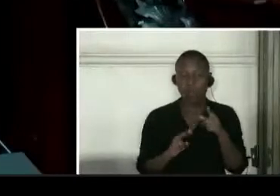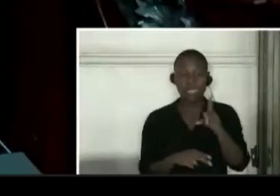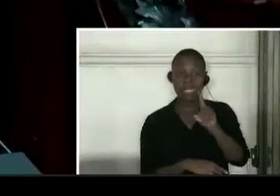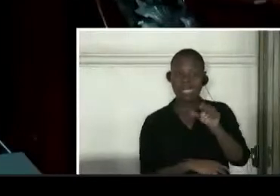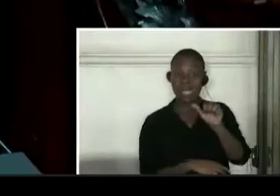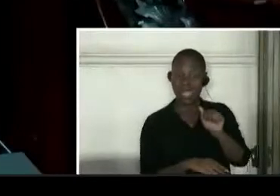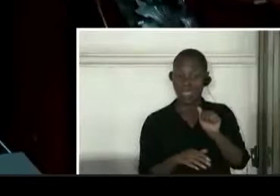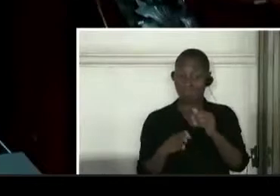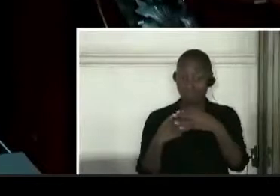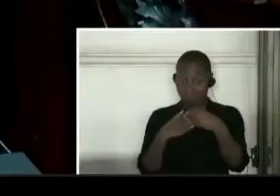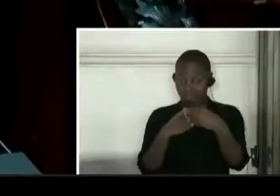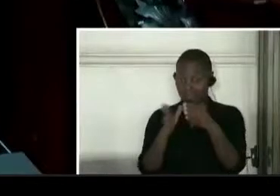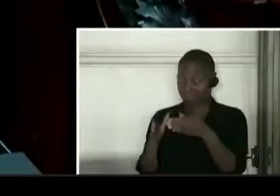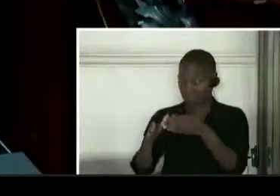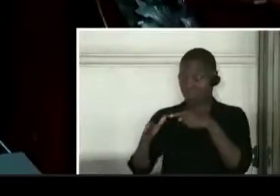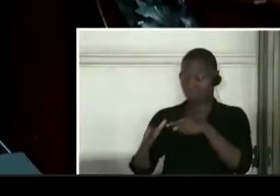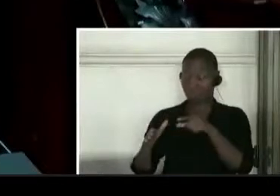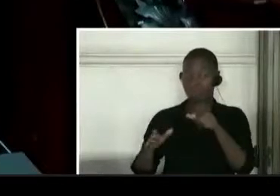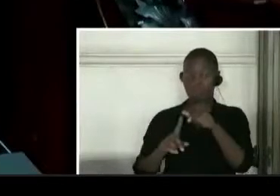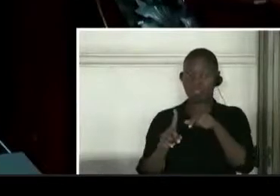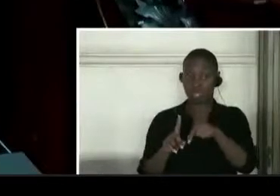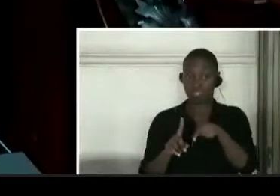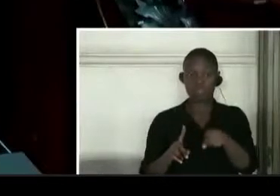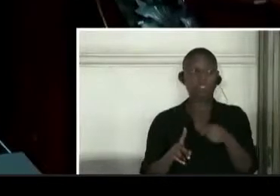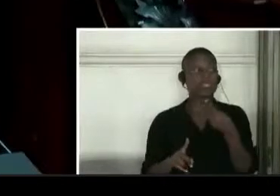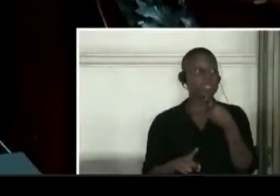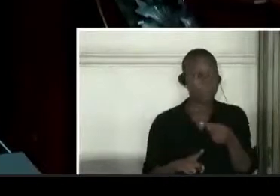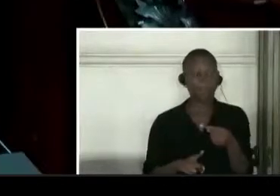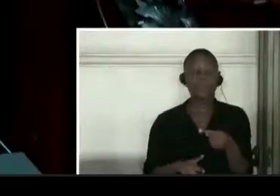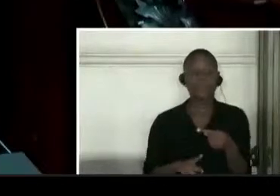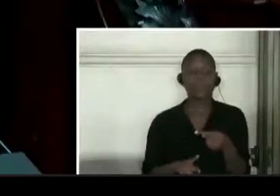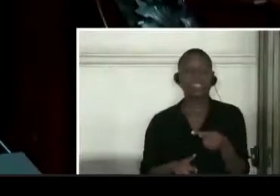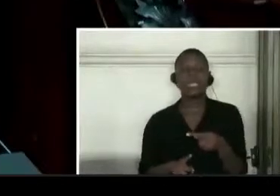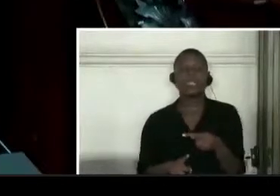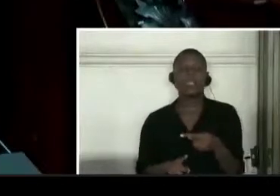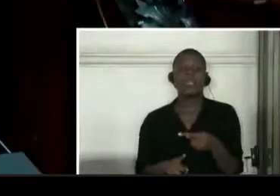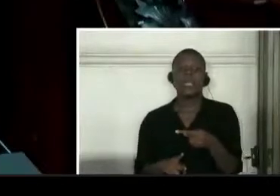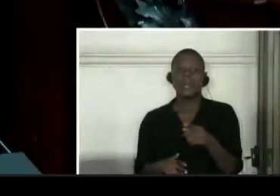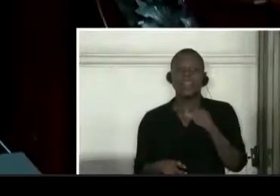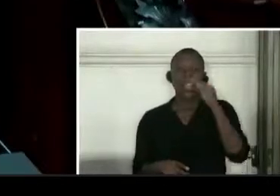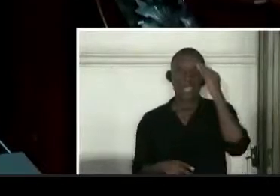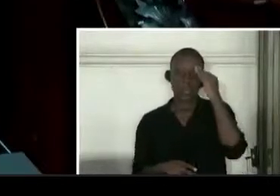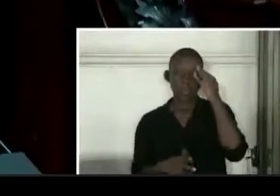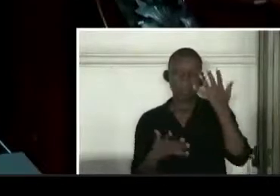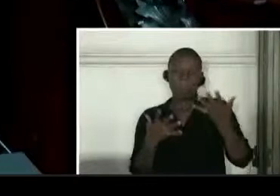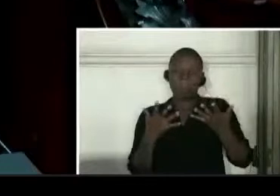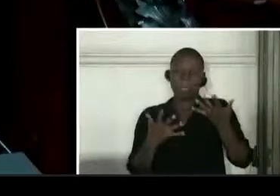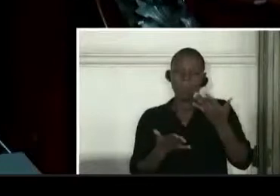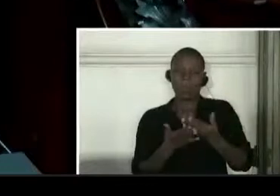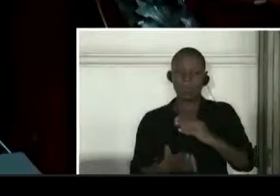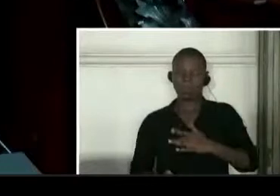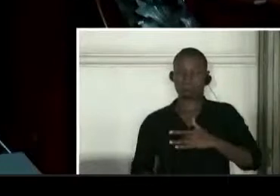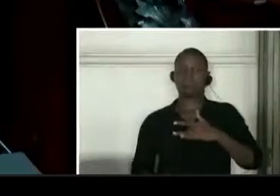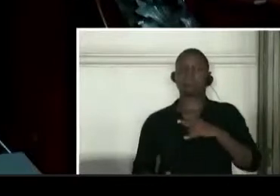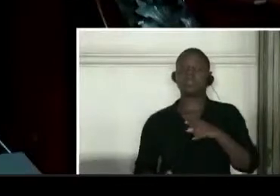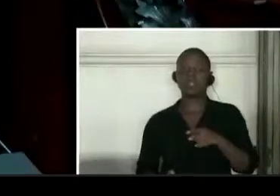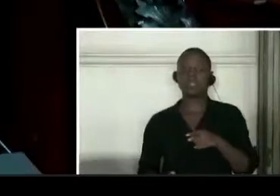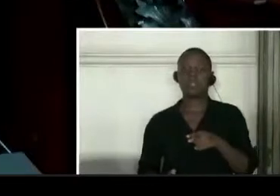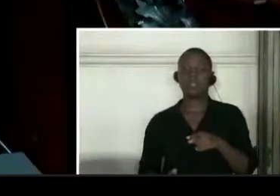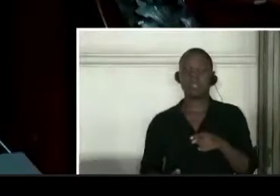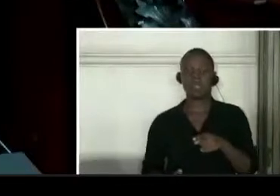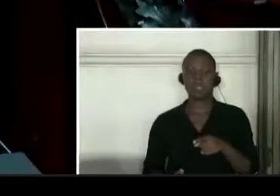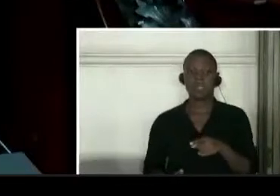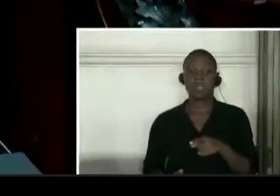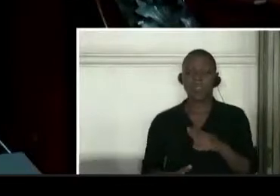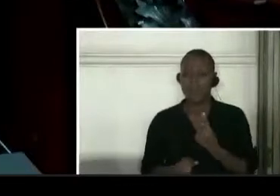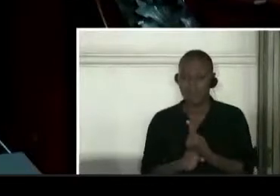Democratic Alliance, his revolutionary conscience still exists and will never repeat spitting in the face of